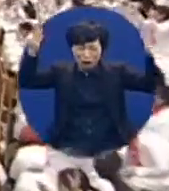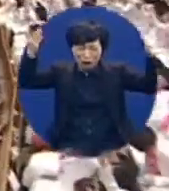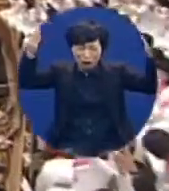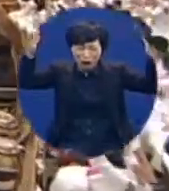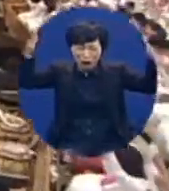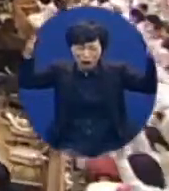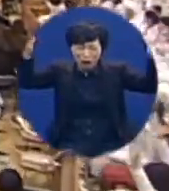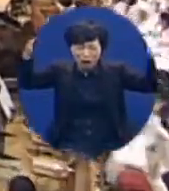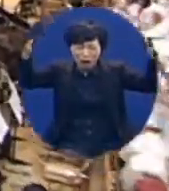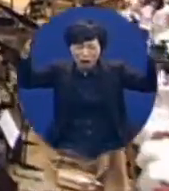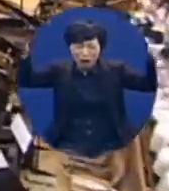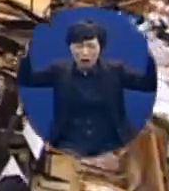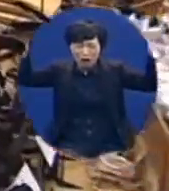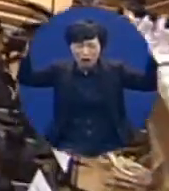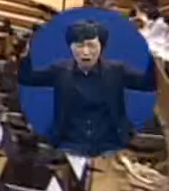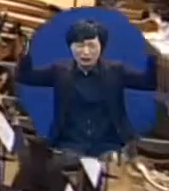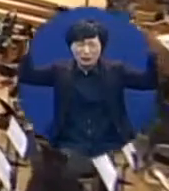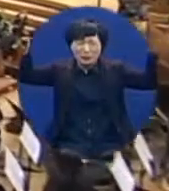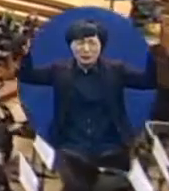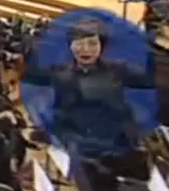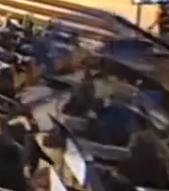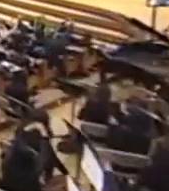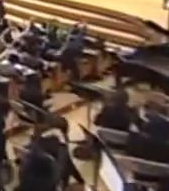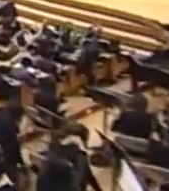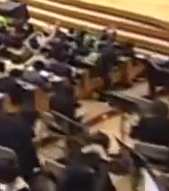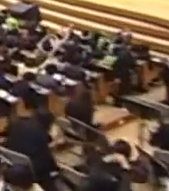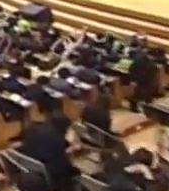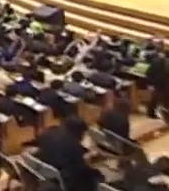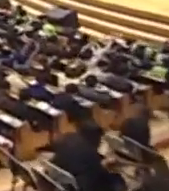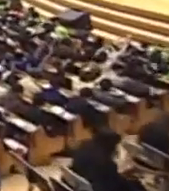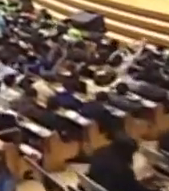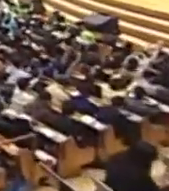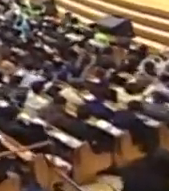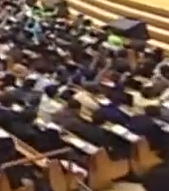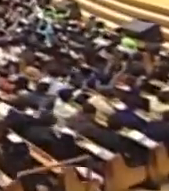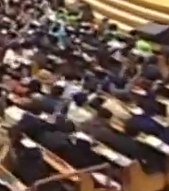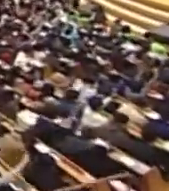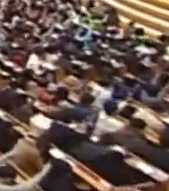him. Let us cry out, Lord, three times and pray.